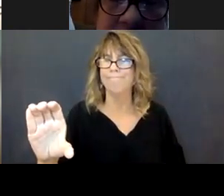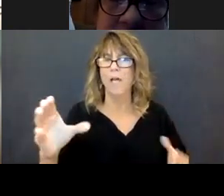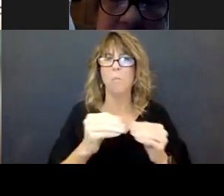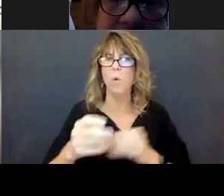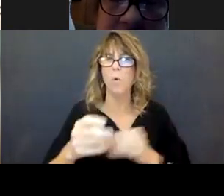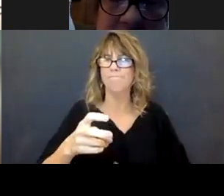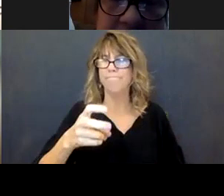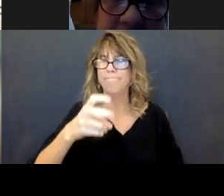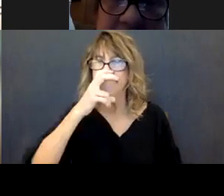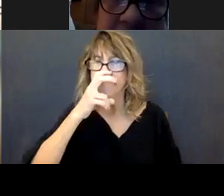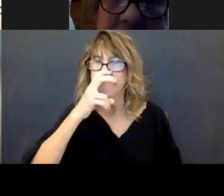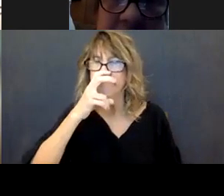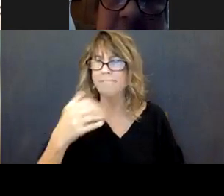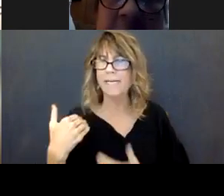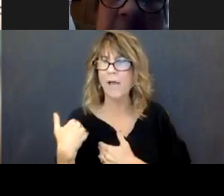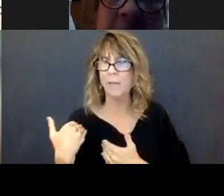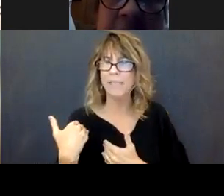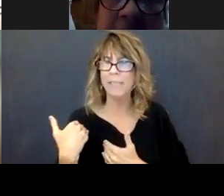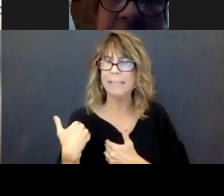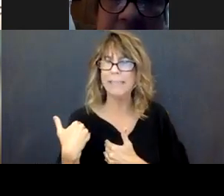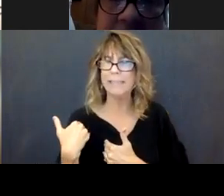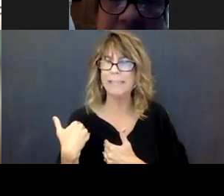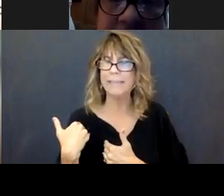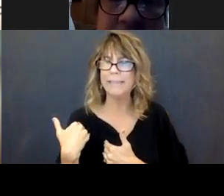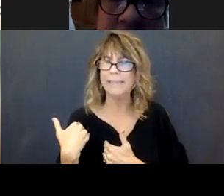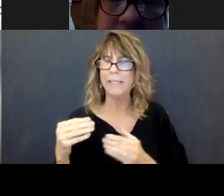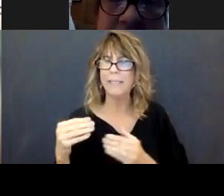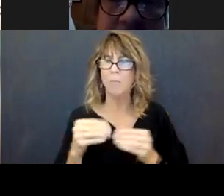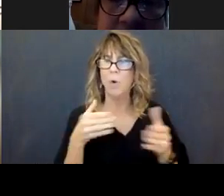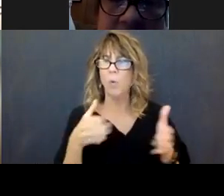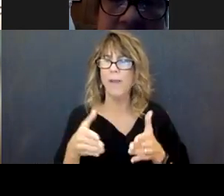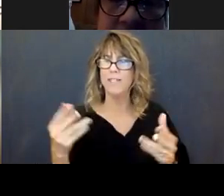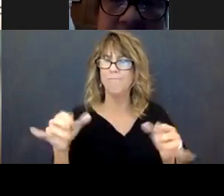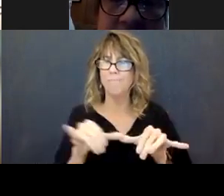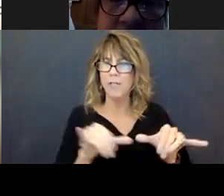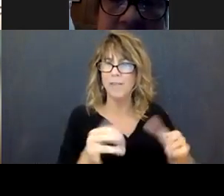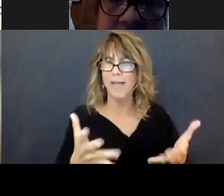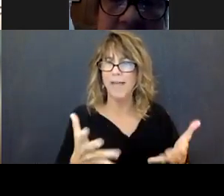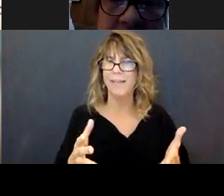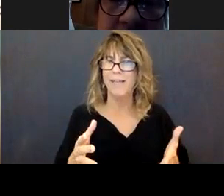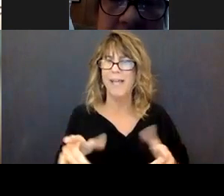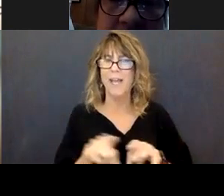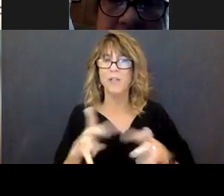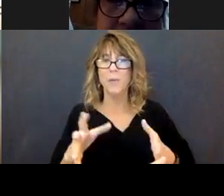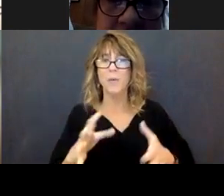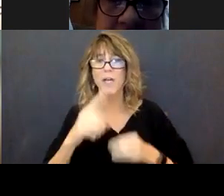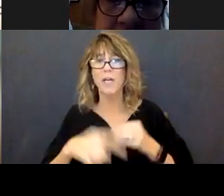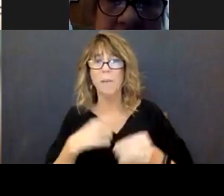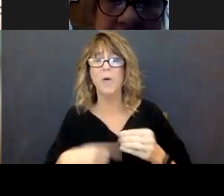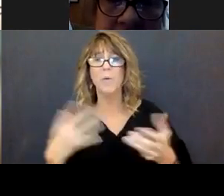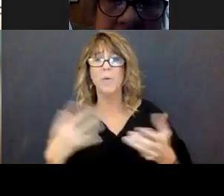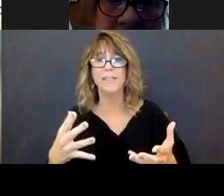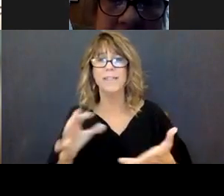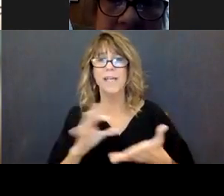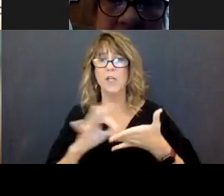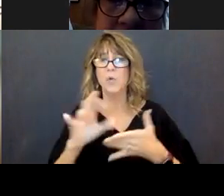metrics. For instance, the other piece that I really wanted to speak to is scorecards. Why is there